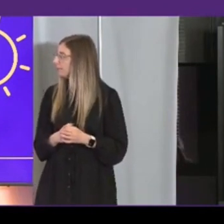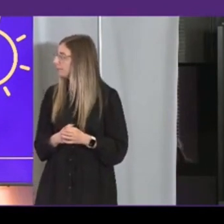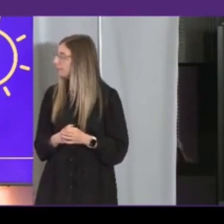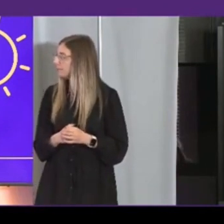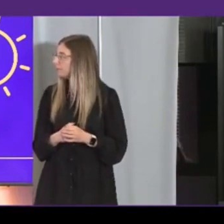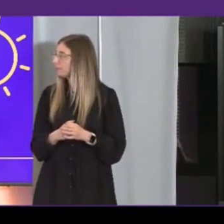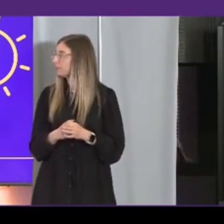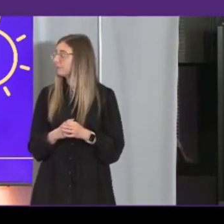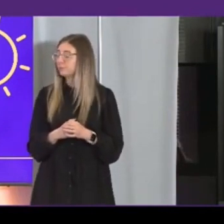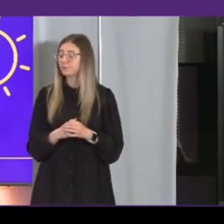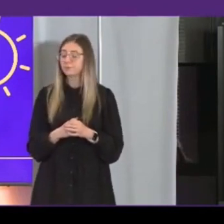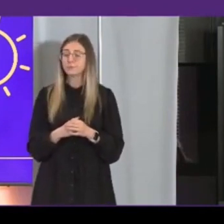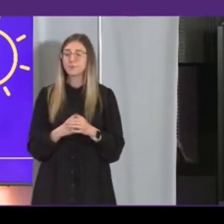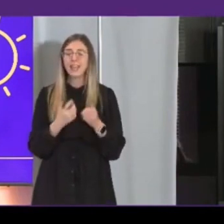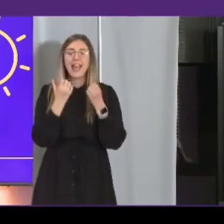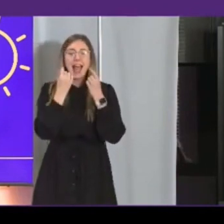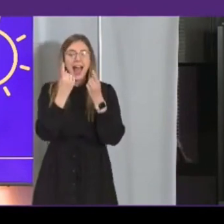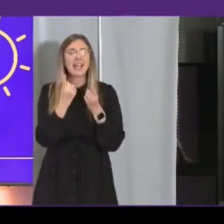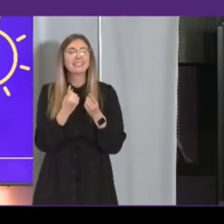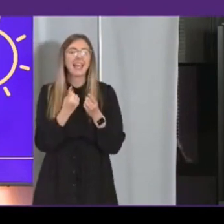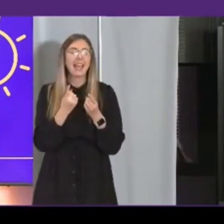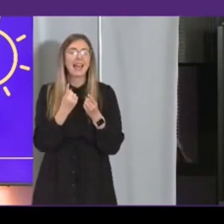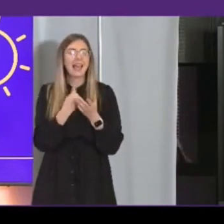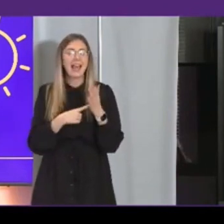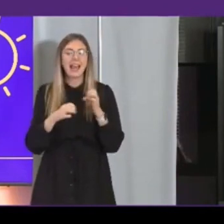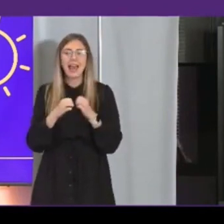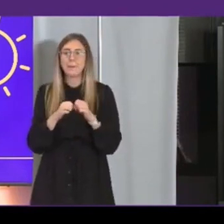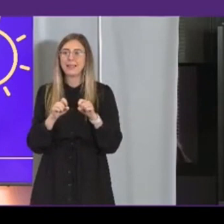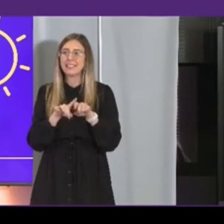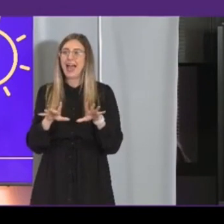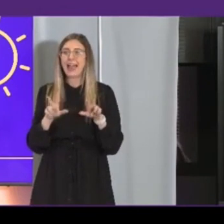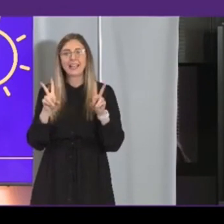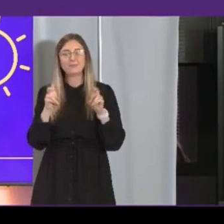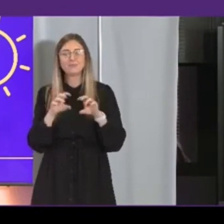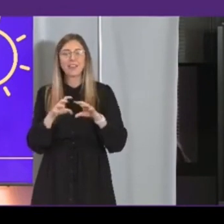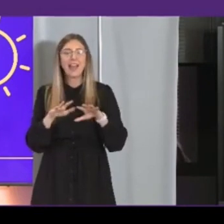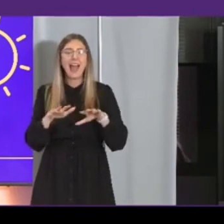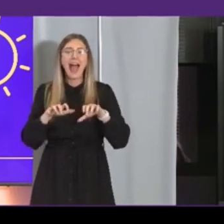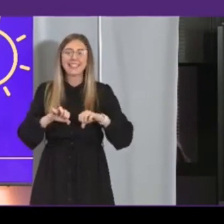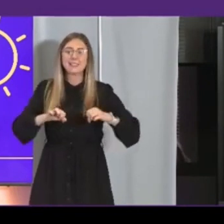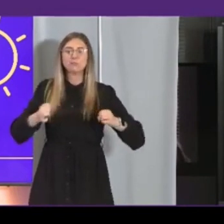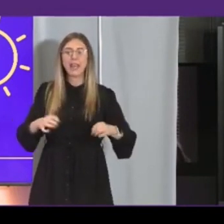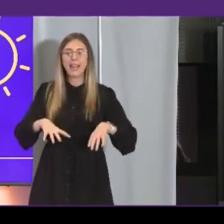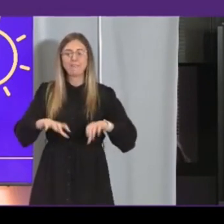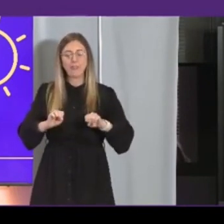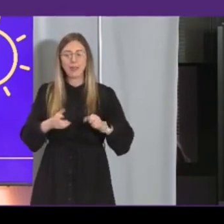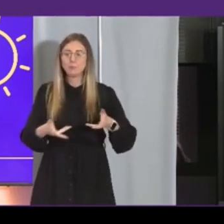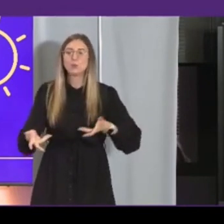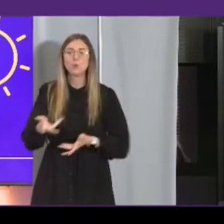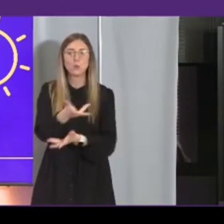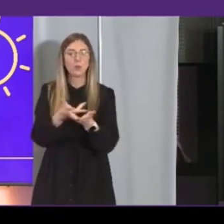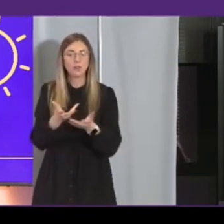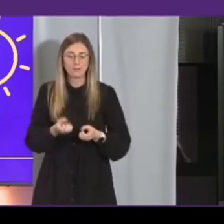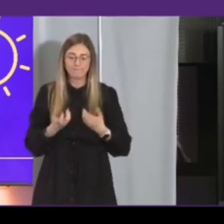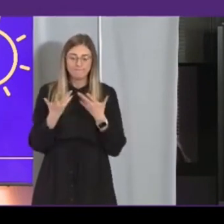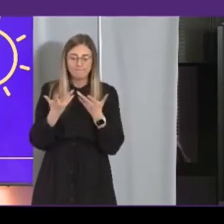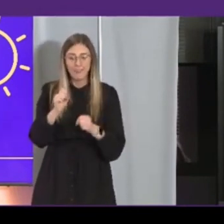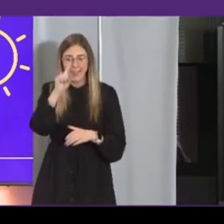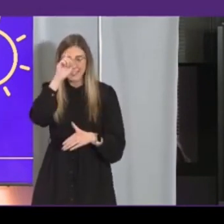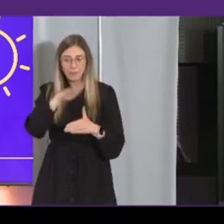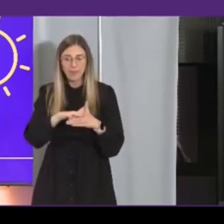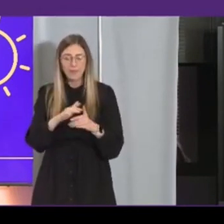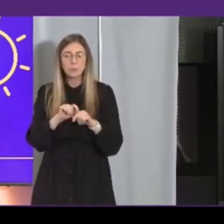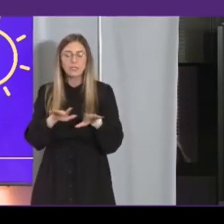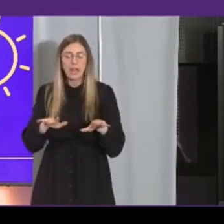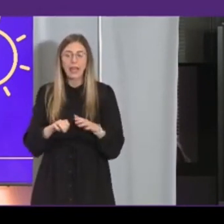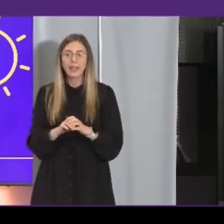Lab is a good, it's almost like an icebreaker to talk about personal stories with disability and impairments. Again, it's